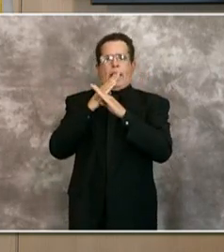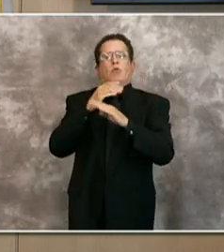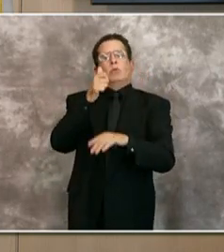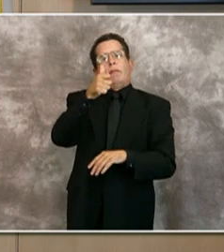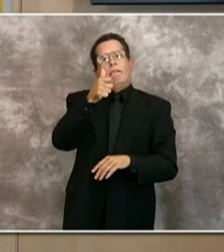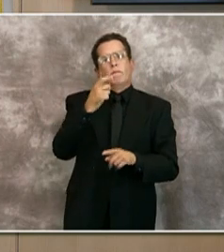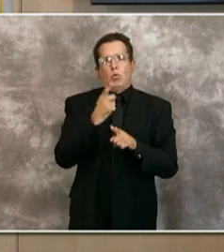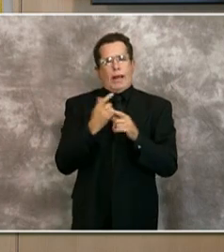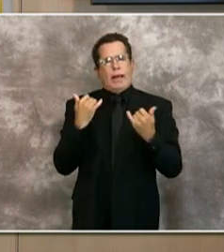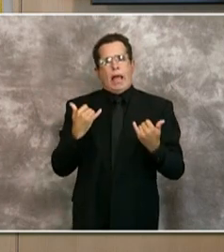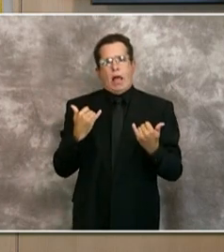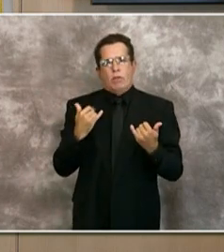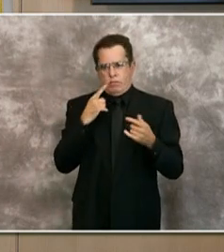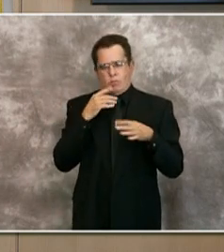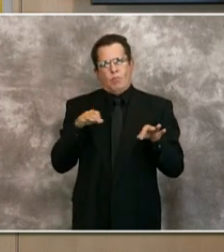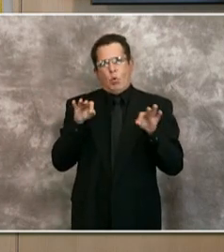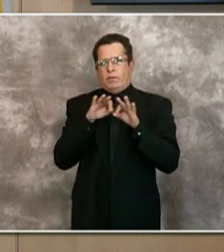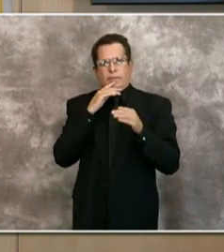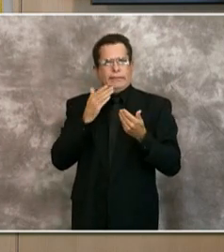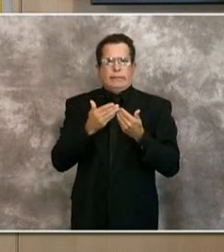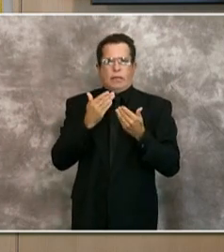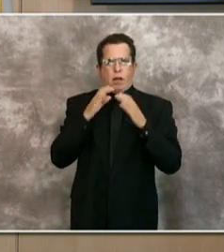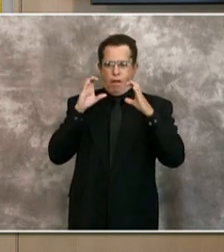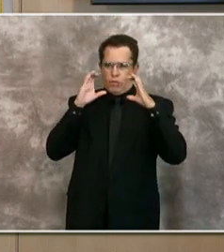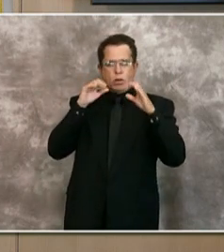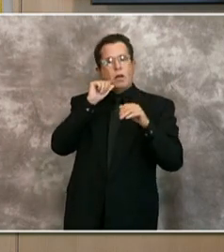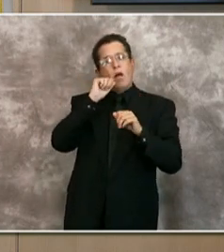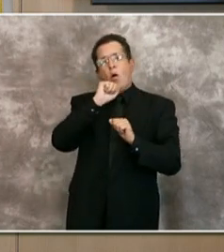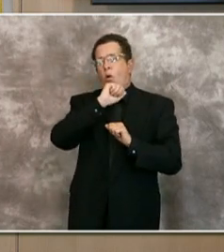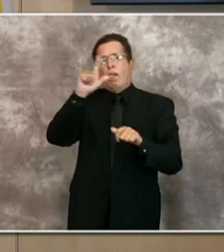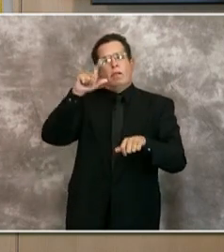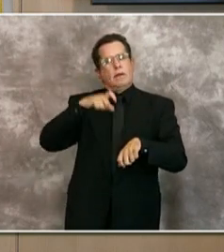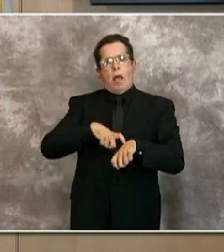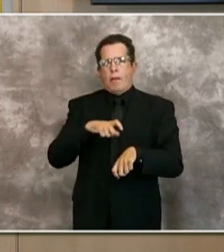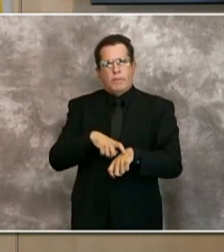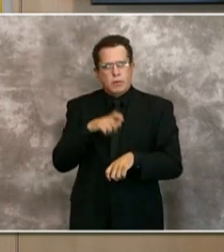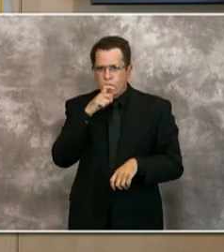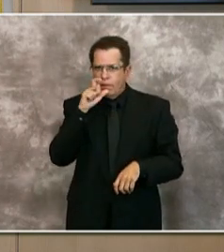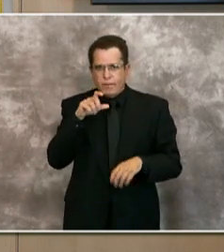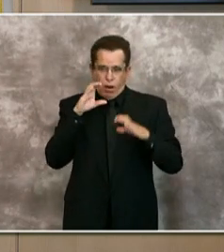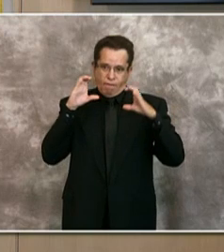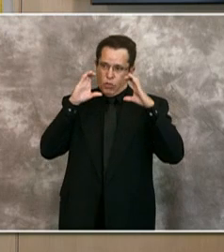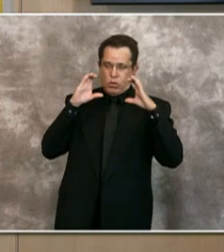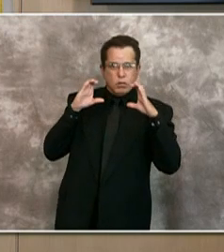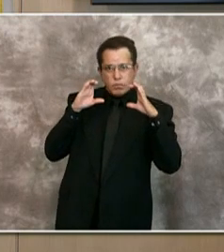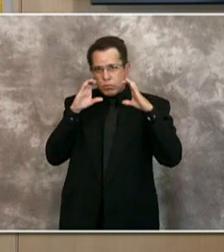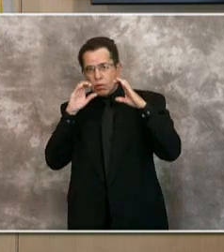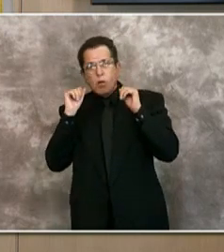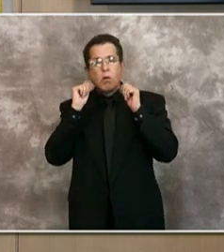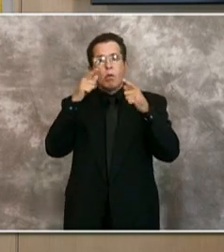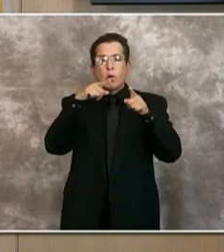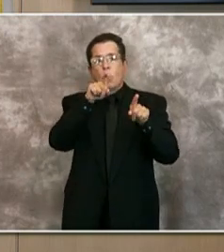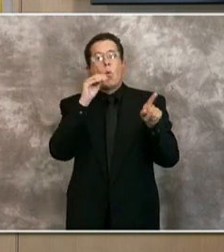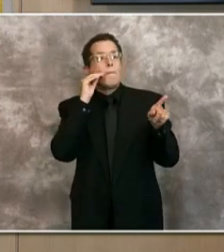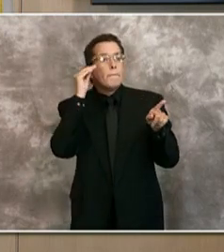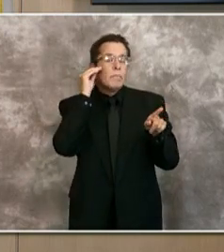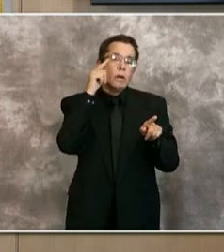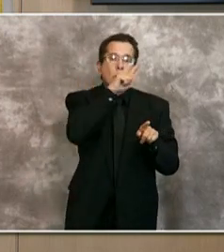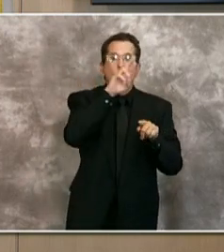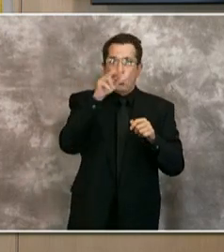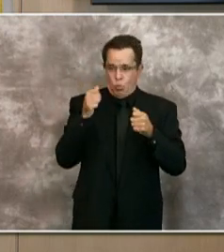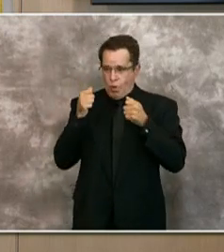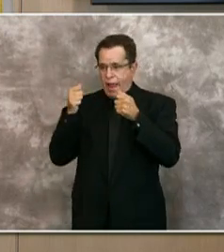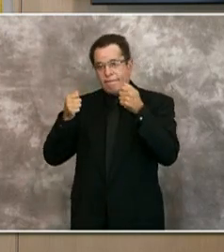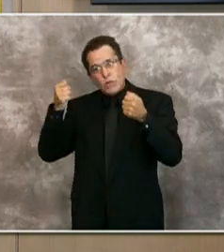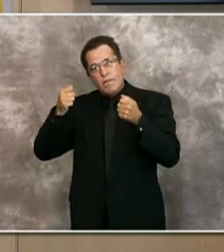now. We're not asking you to cover up all the time. You don't have to cover up when you're at home or driving in your car